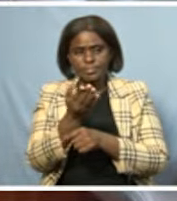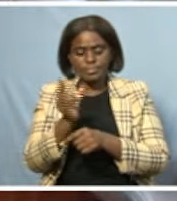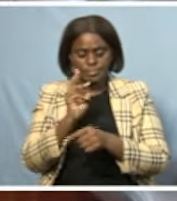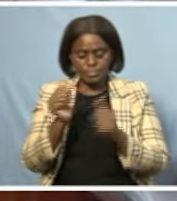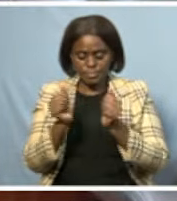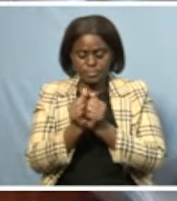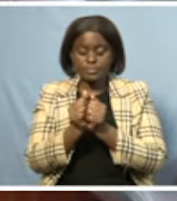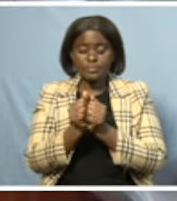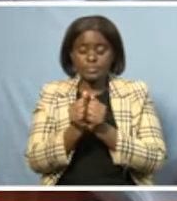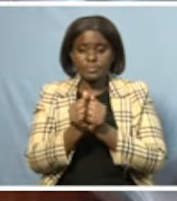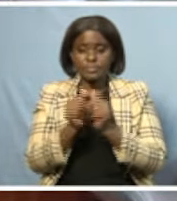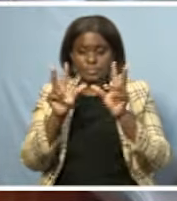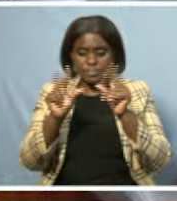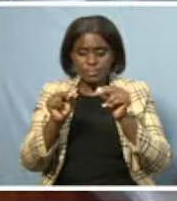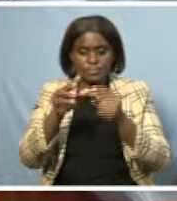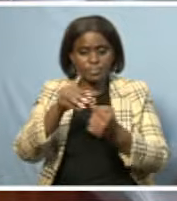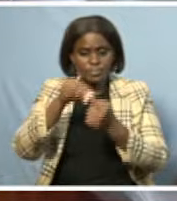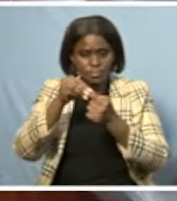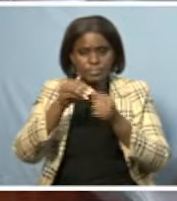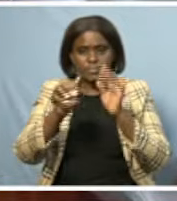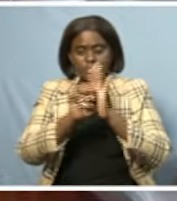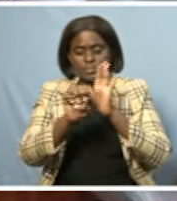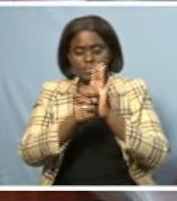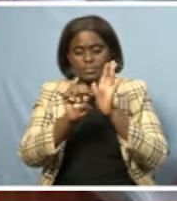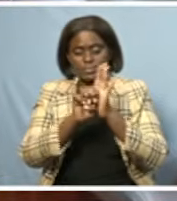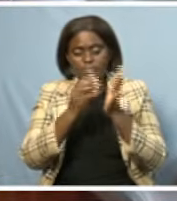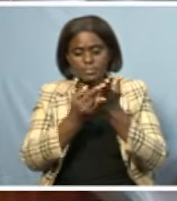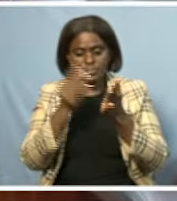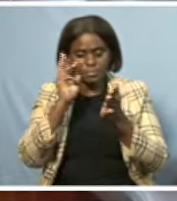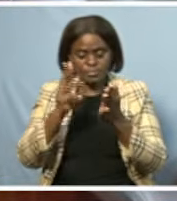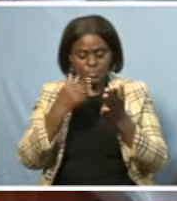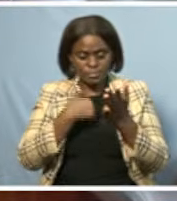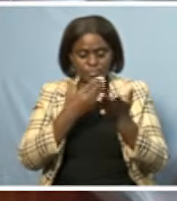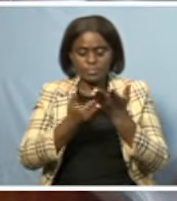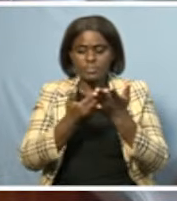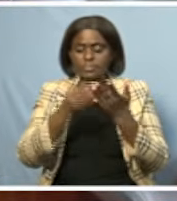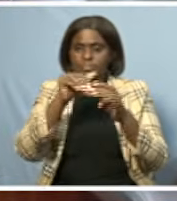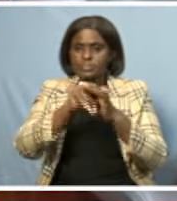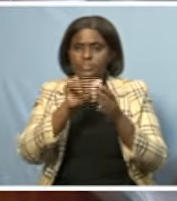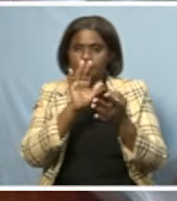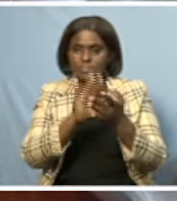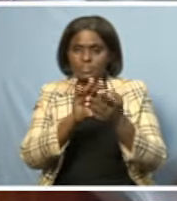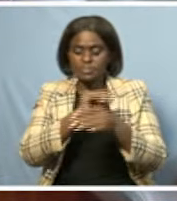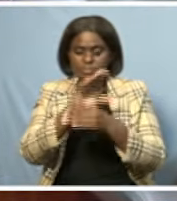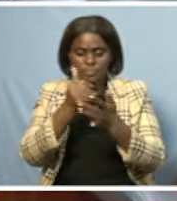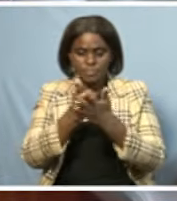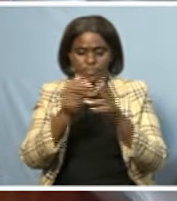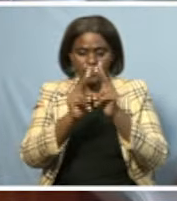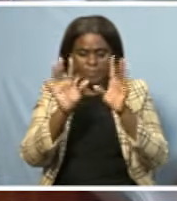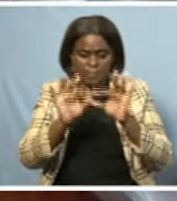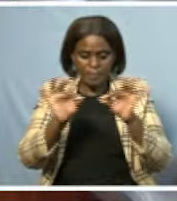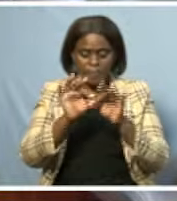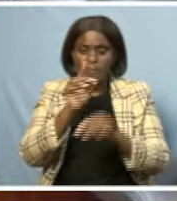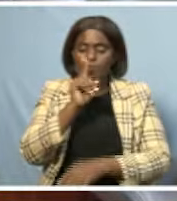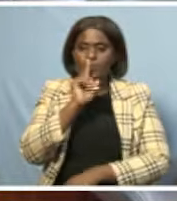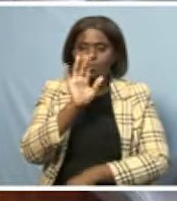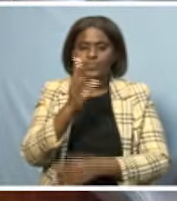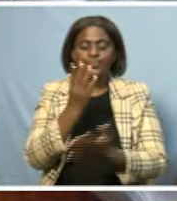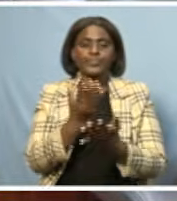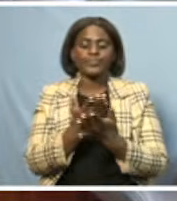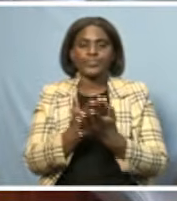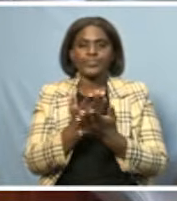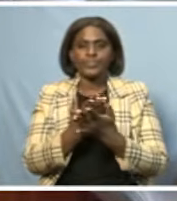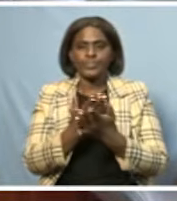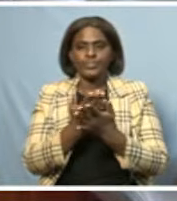with no exception as such, we will take on board all the insightful